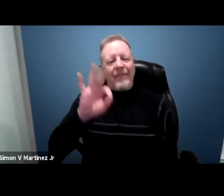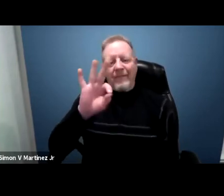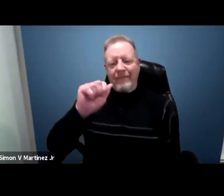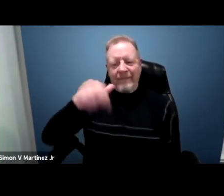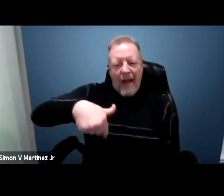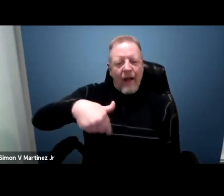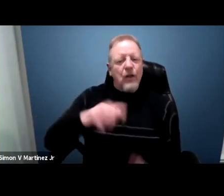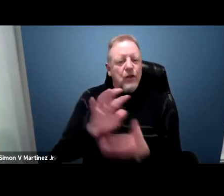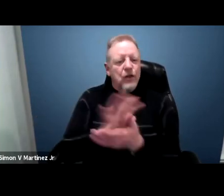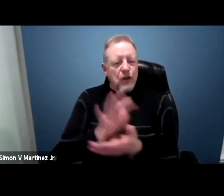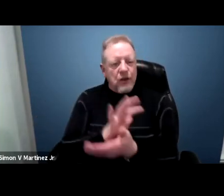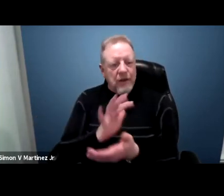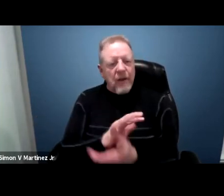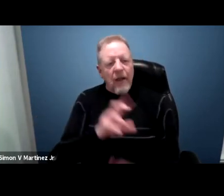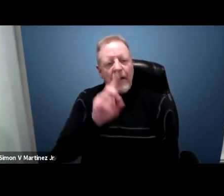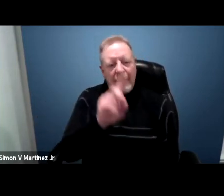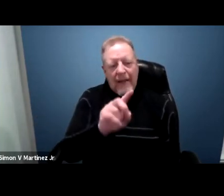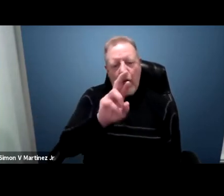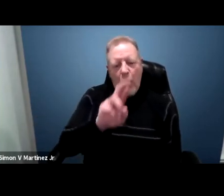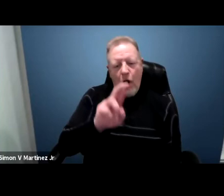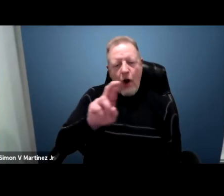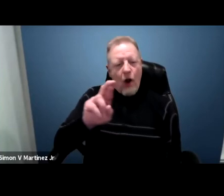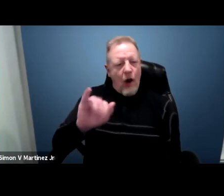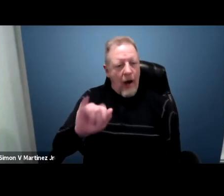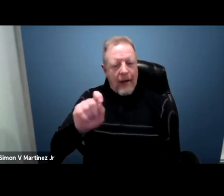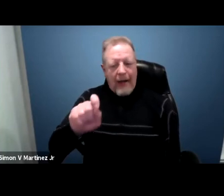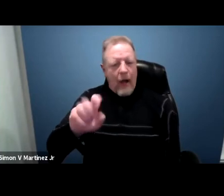website, which I said before is drri.org.